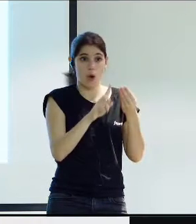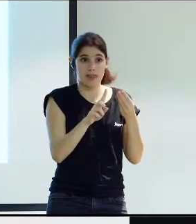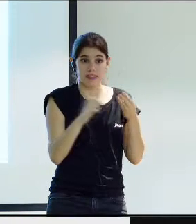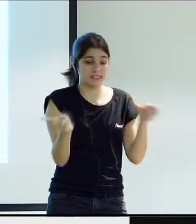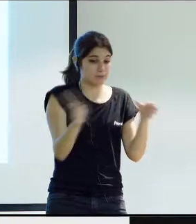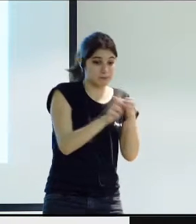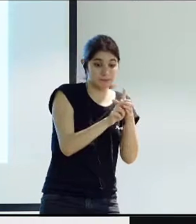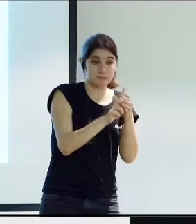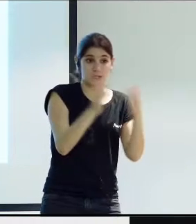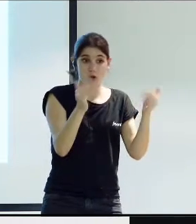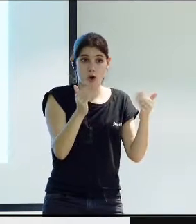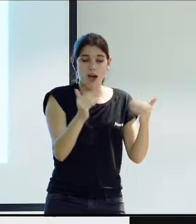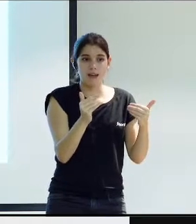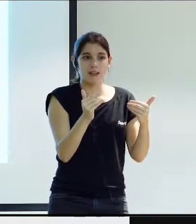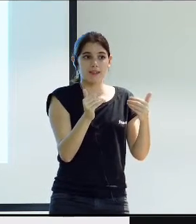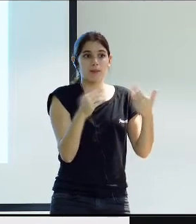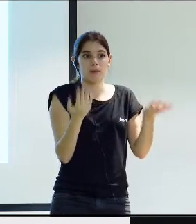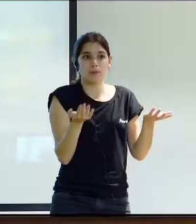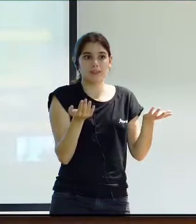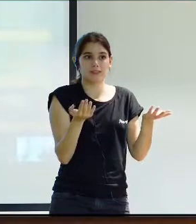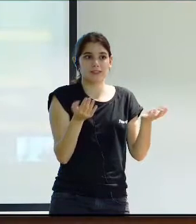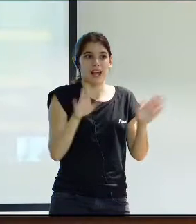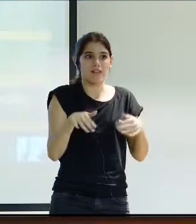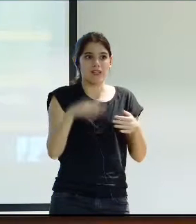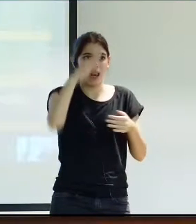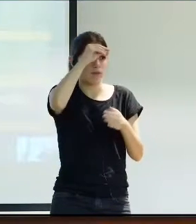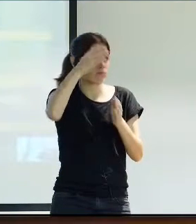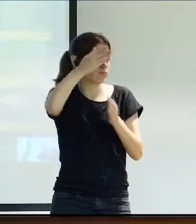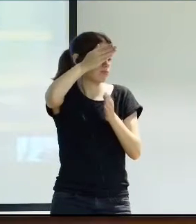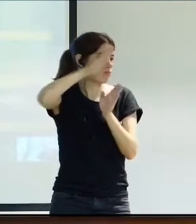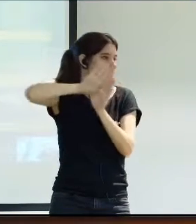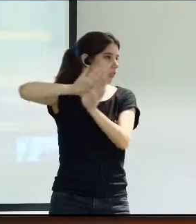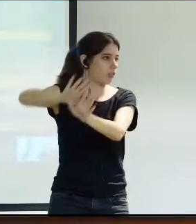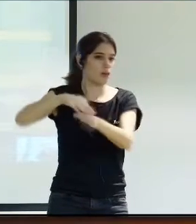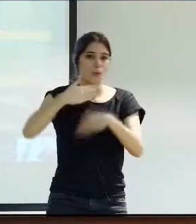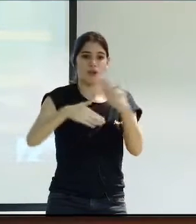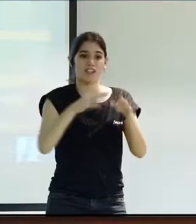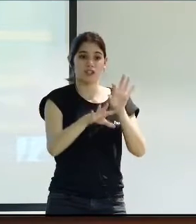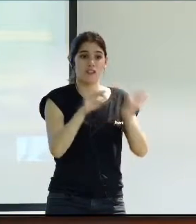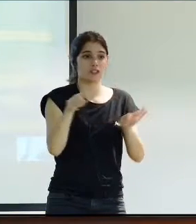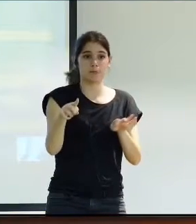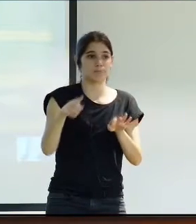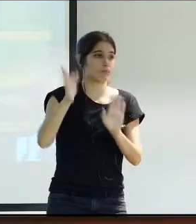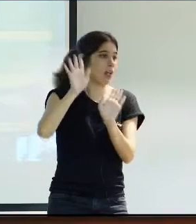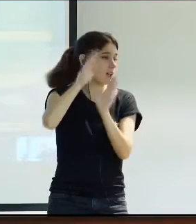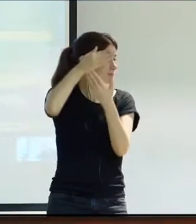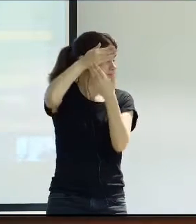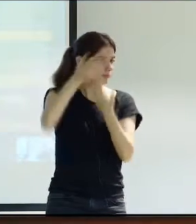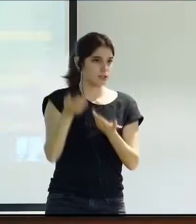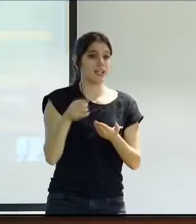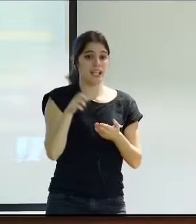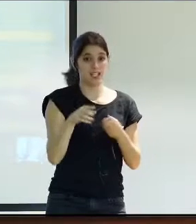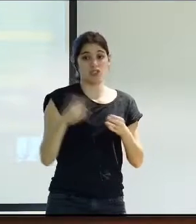forgotten in the decision-making processes. And that is actually what is happening when people are living